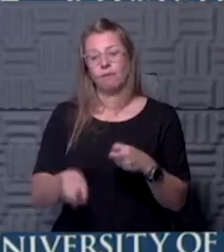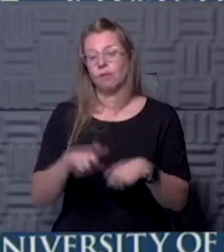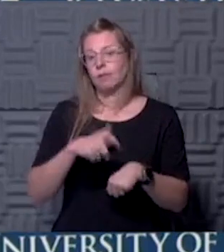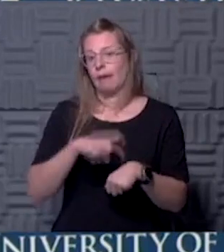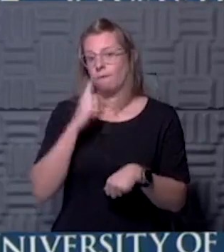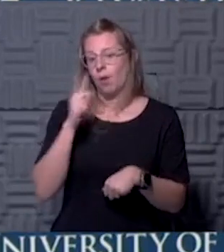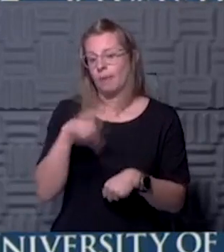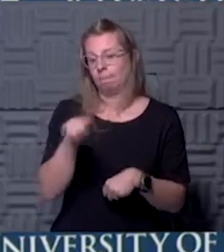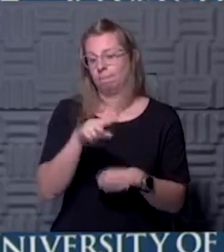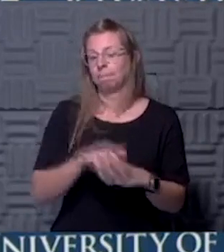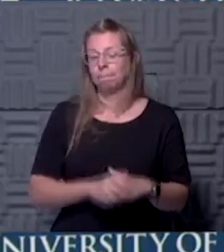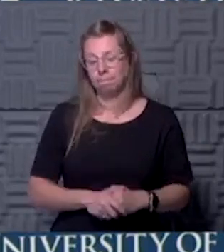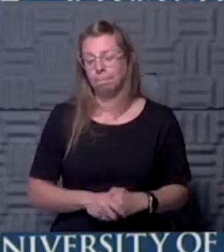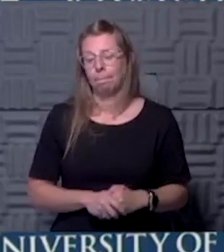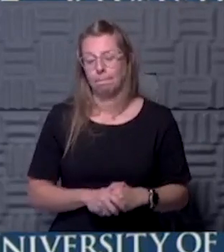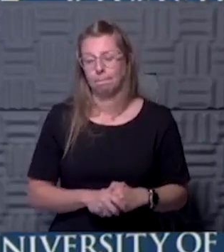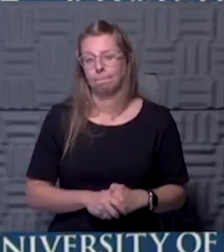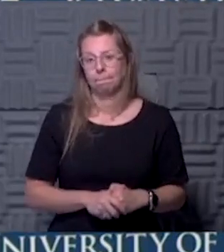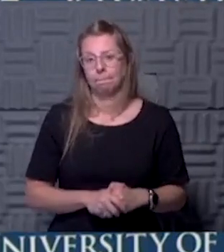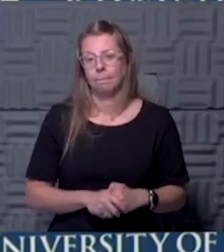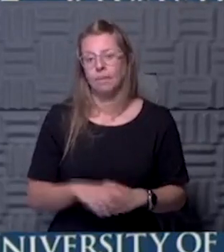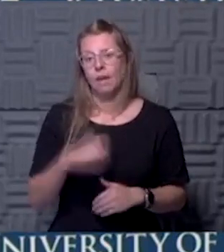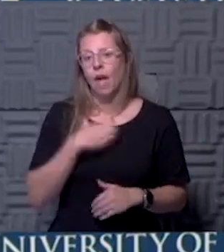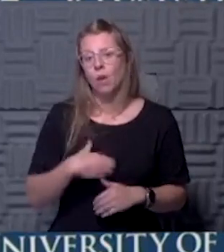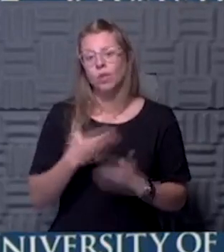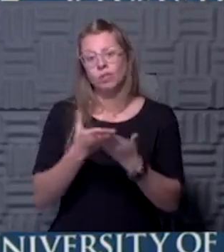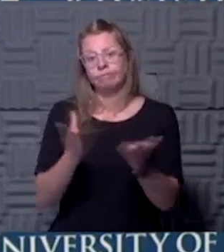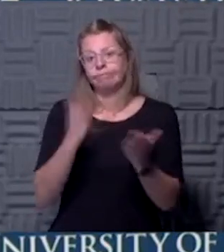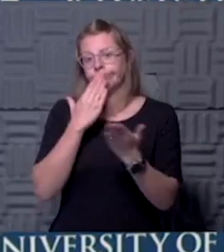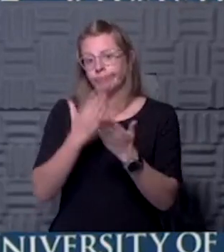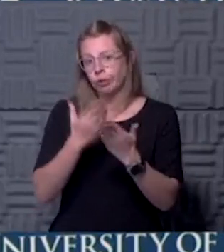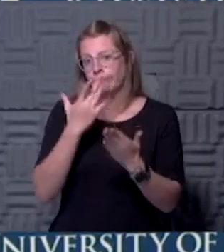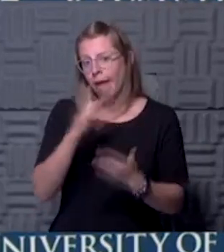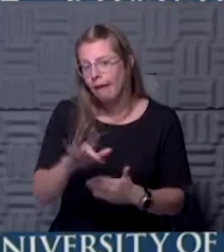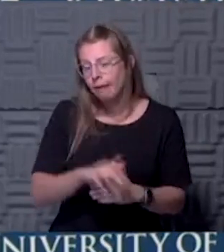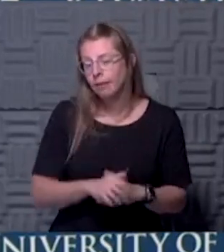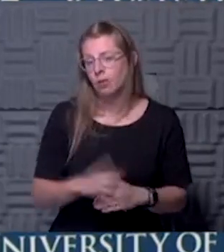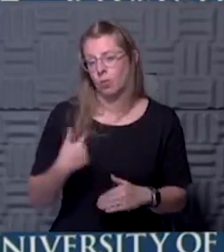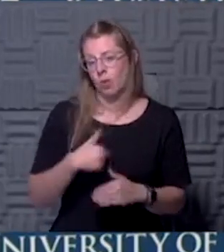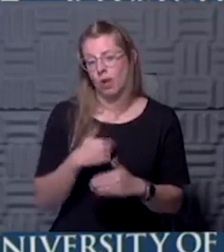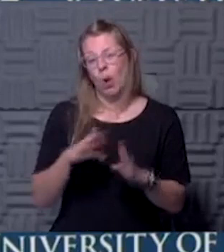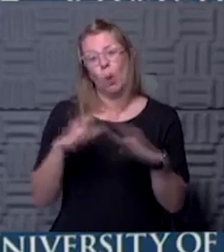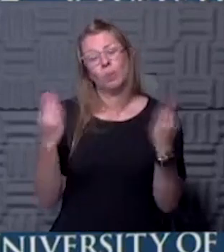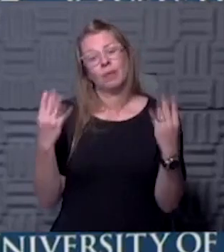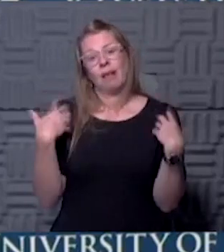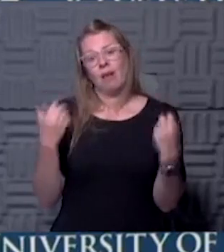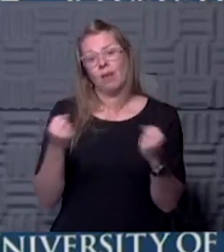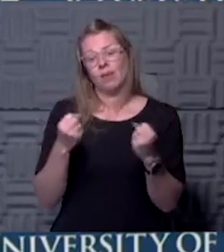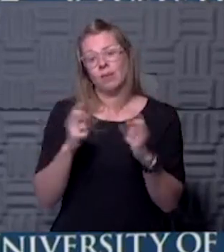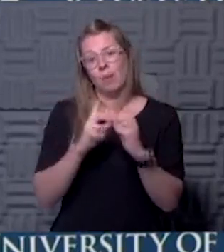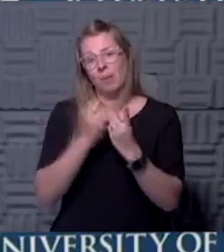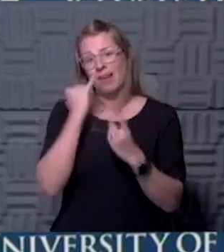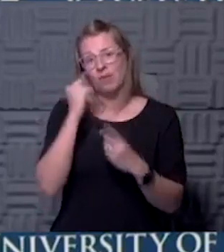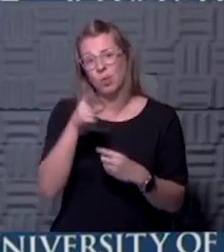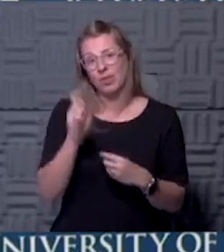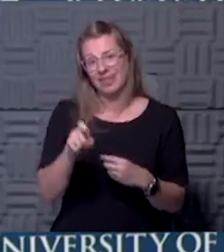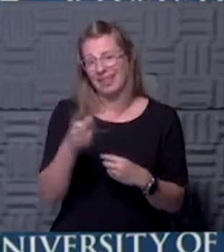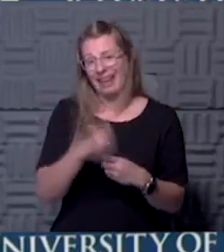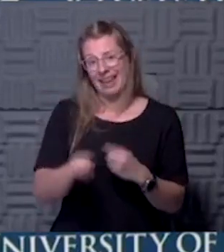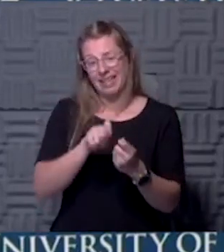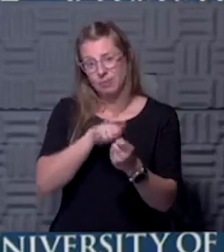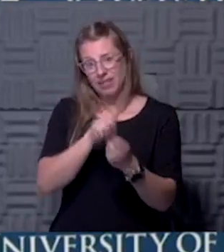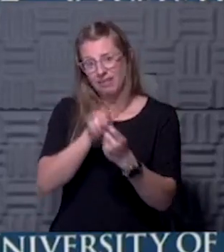So I wish you good luck, and we're open at the health department in Wyandotte if you need any